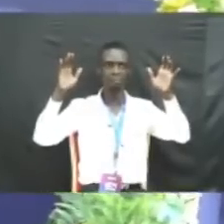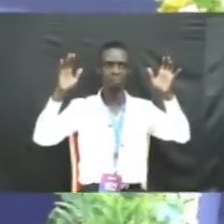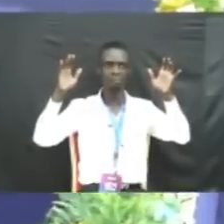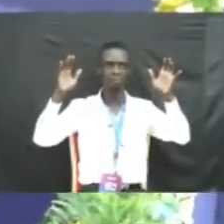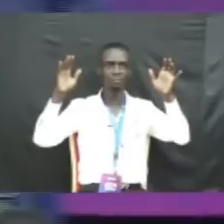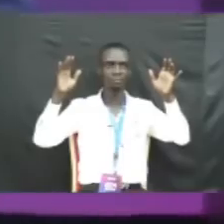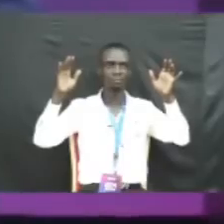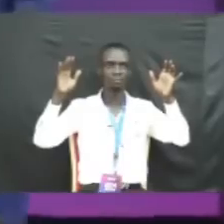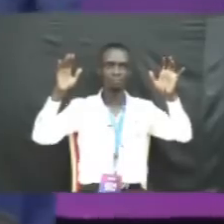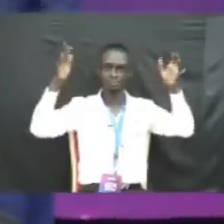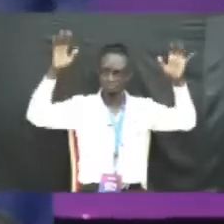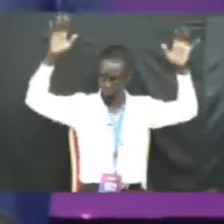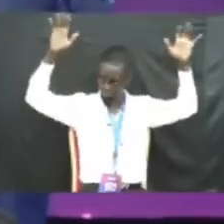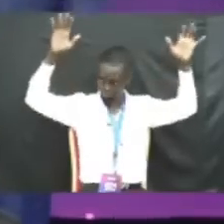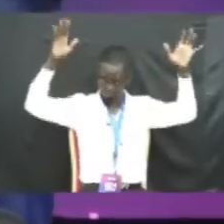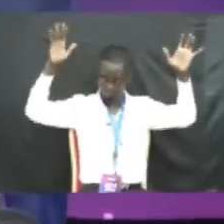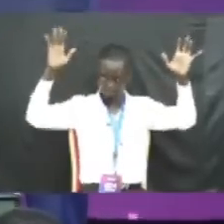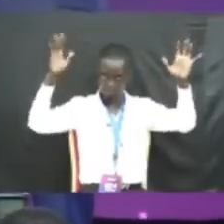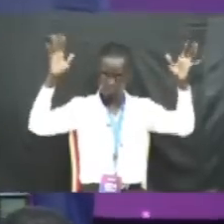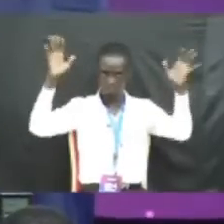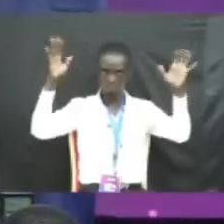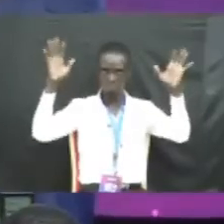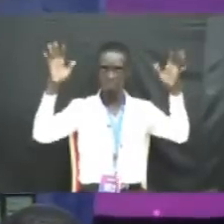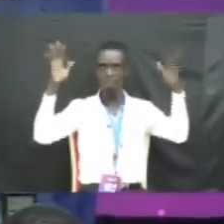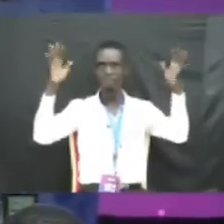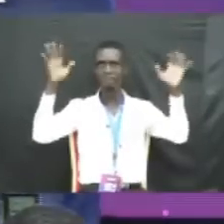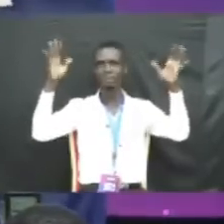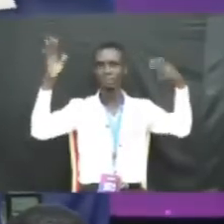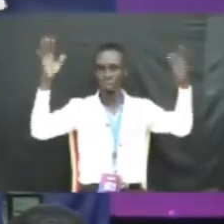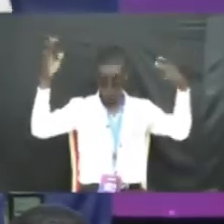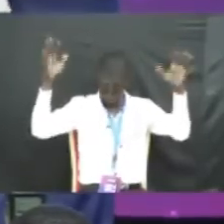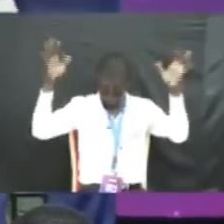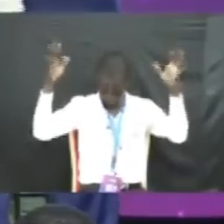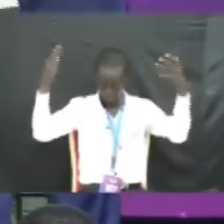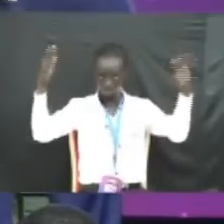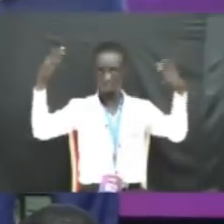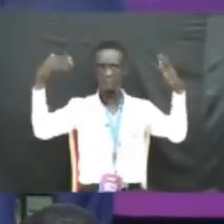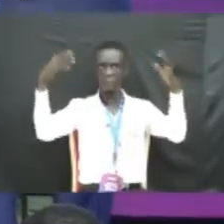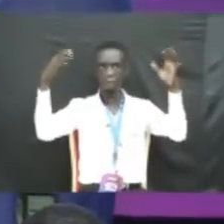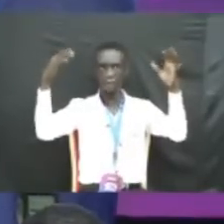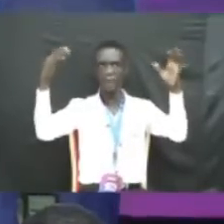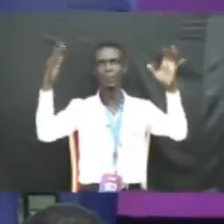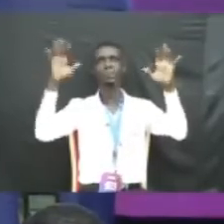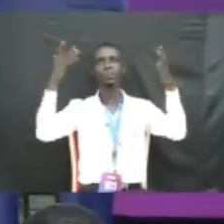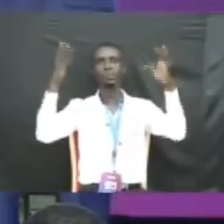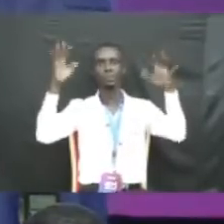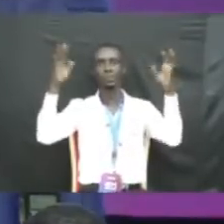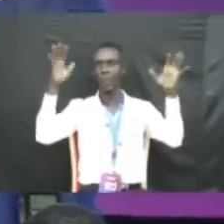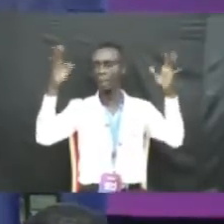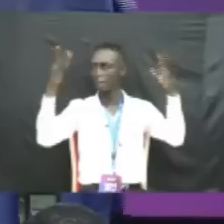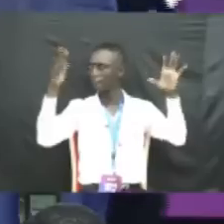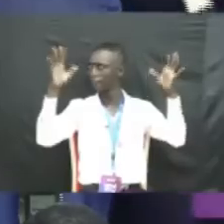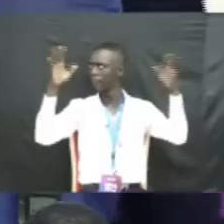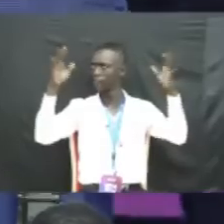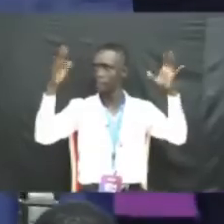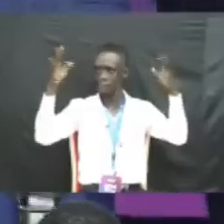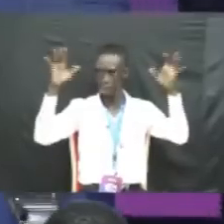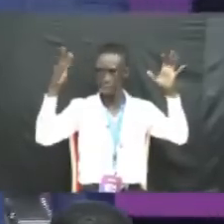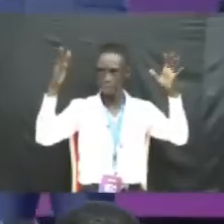Shall we put our hands together for the Lord? He has spent his life. Hallelujah.